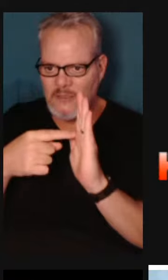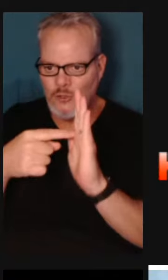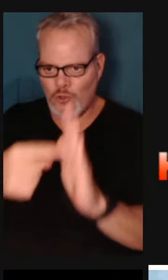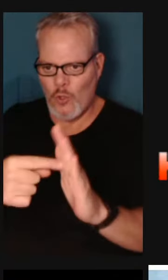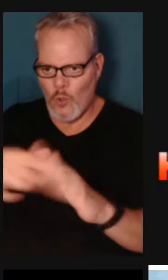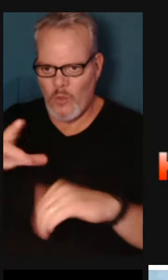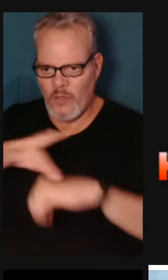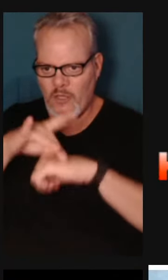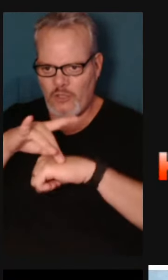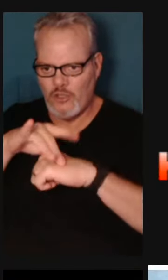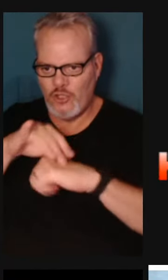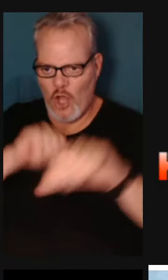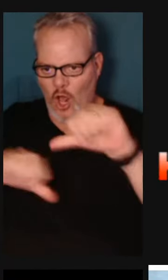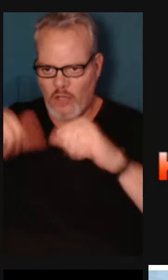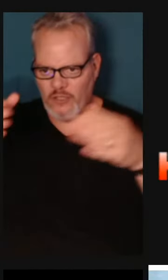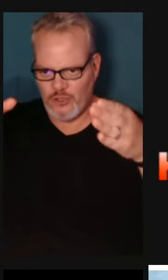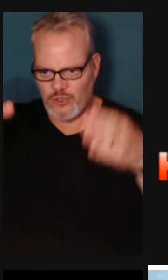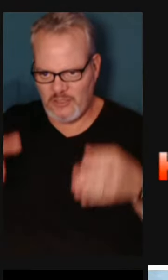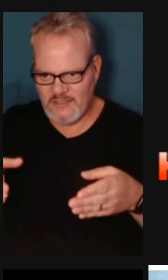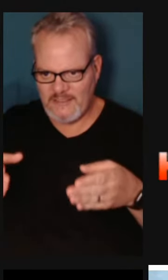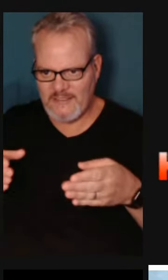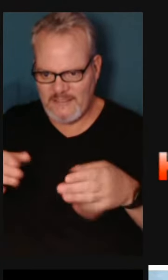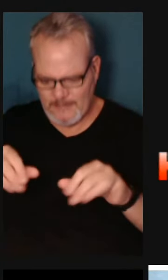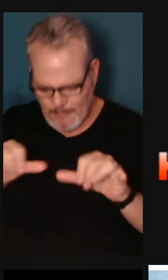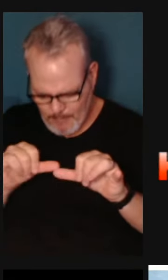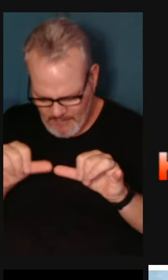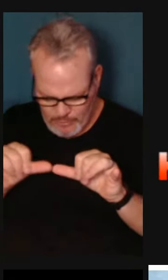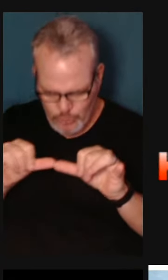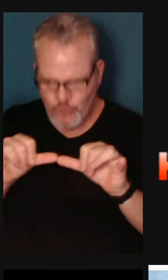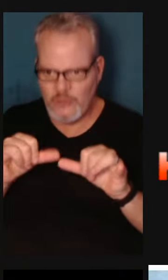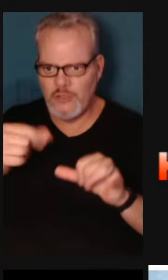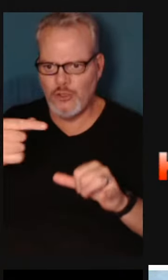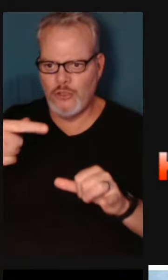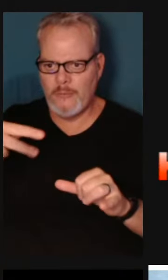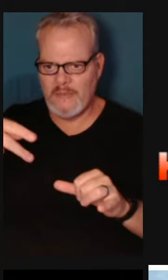geologists at the top of the cone taking GPS measurement,